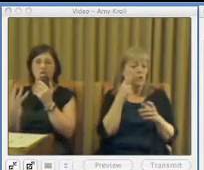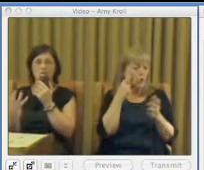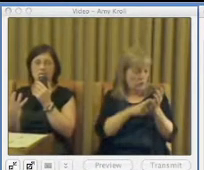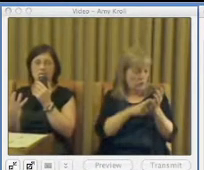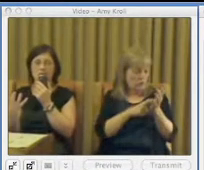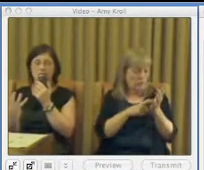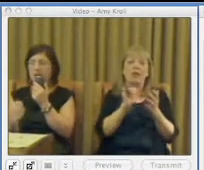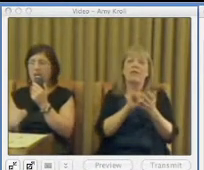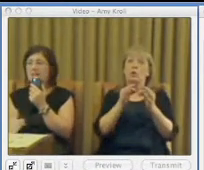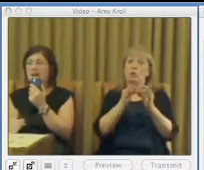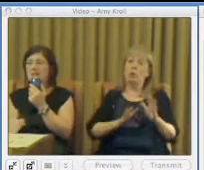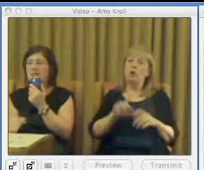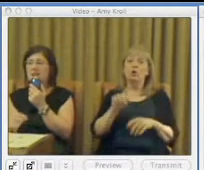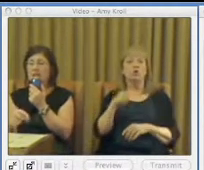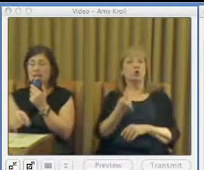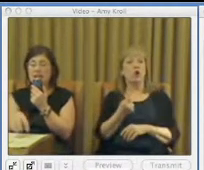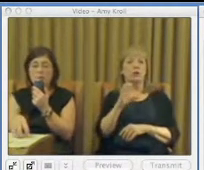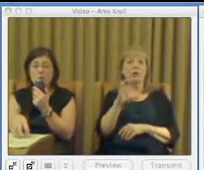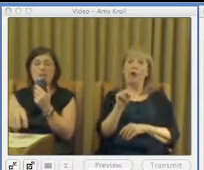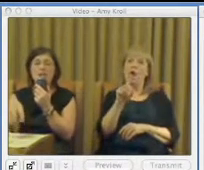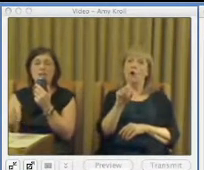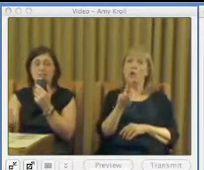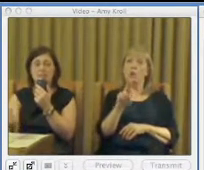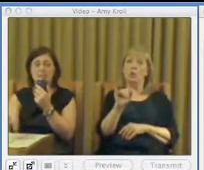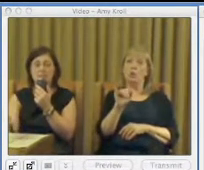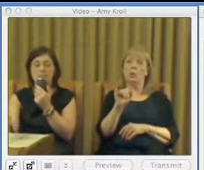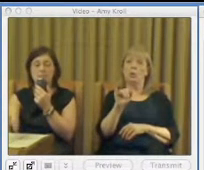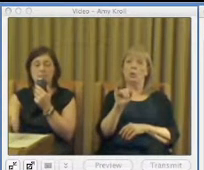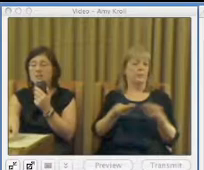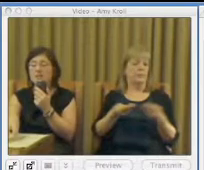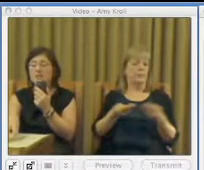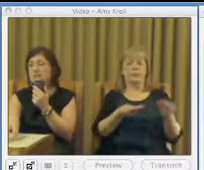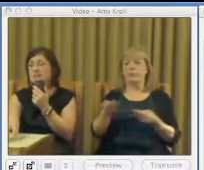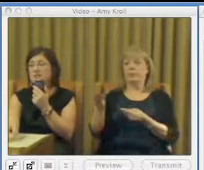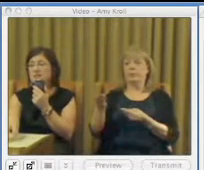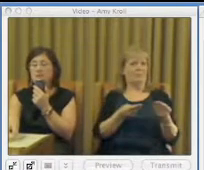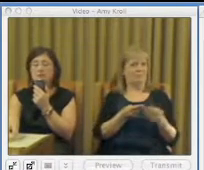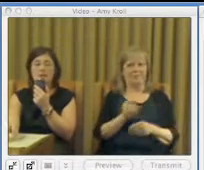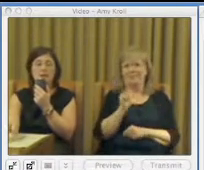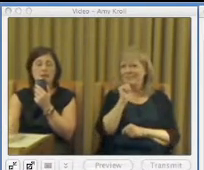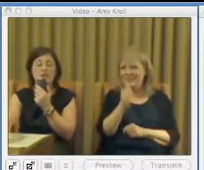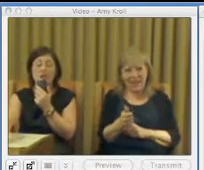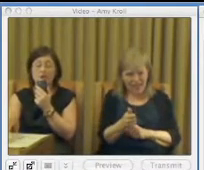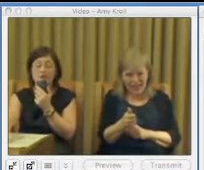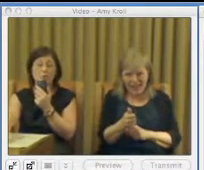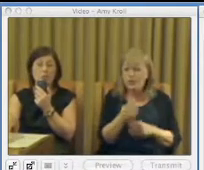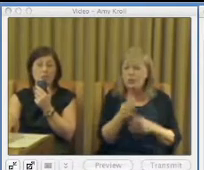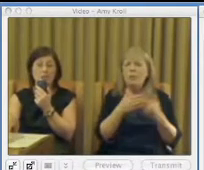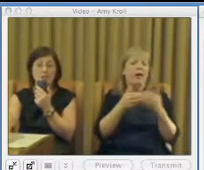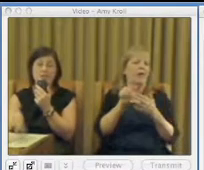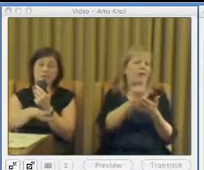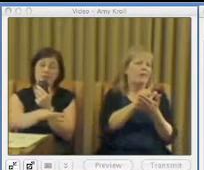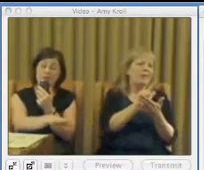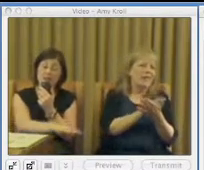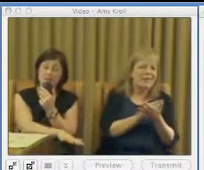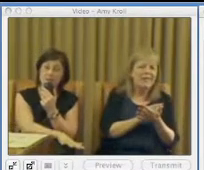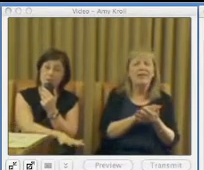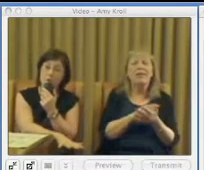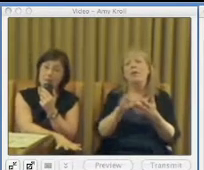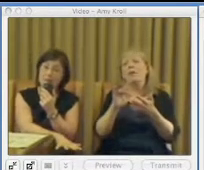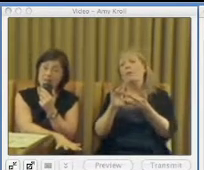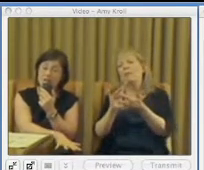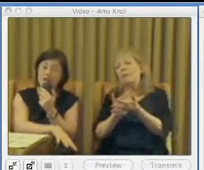a straight conduit. That in legal context, in medical context,